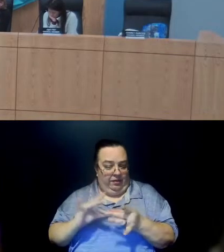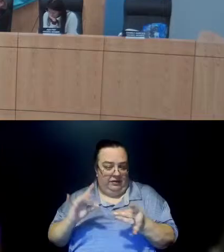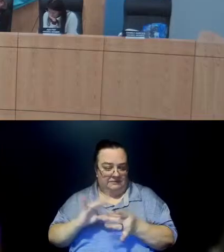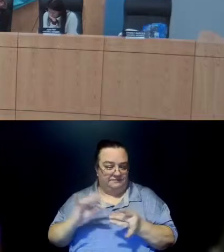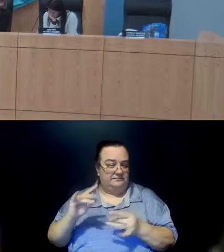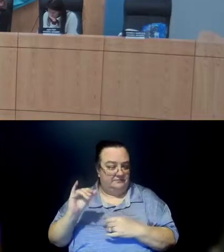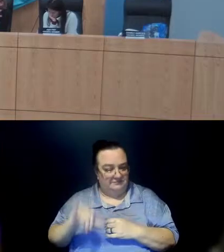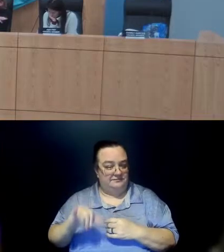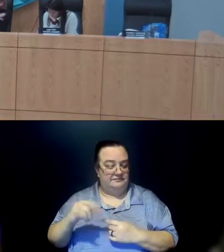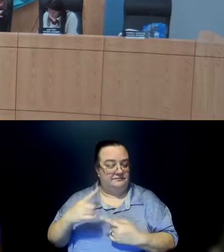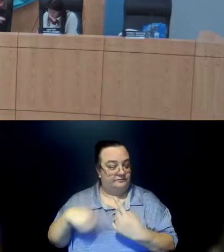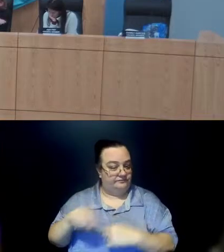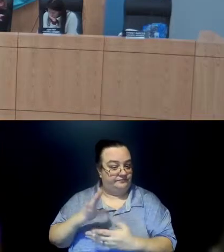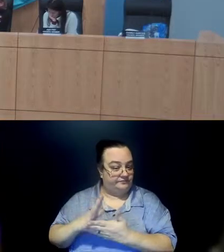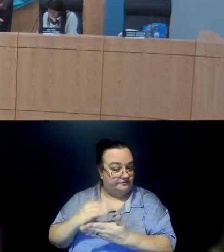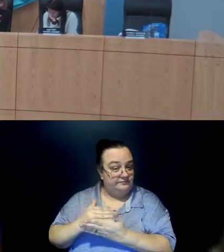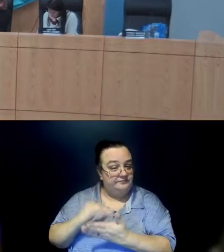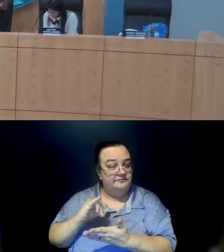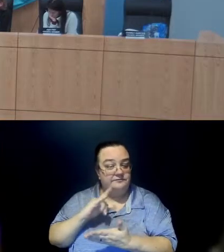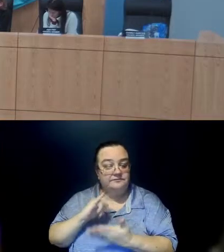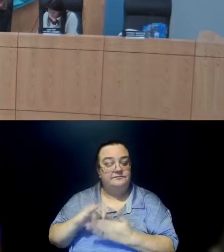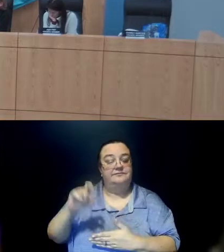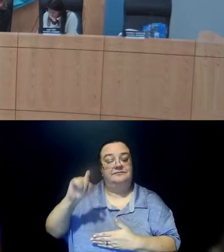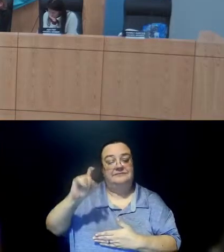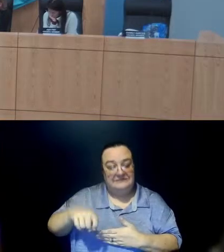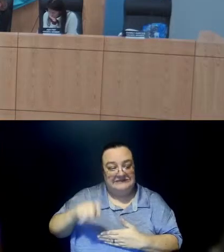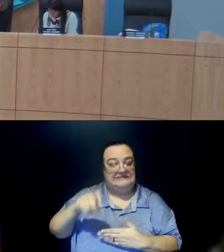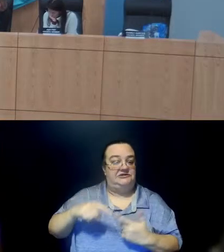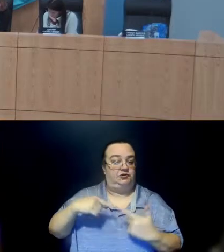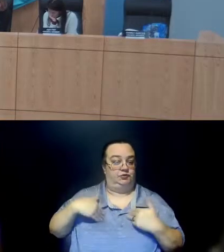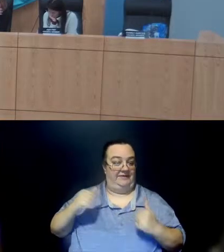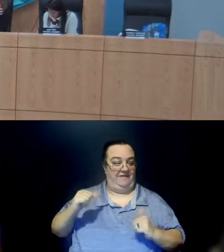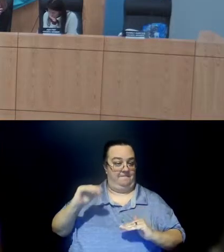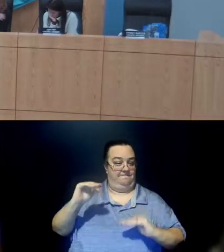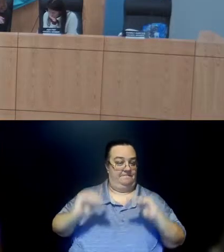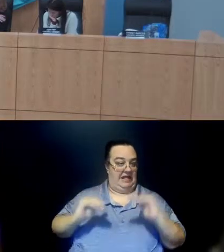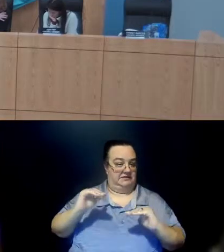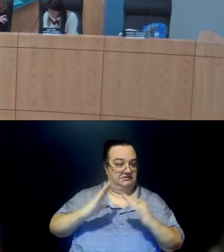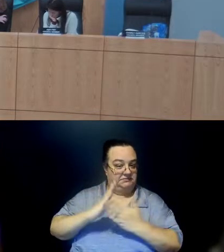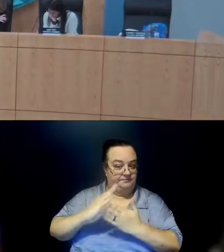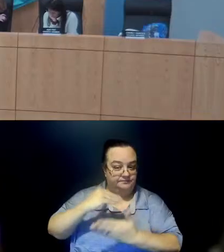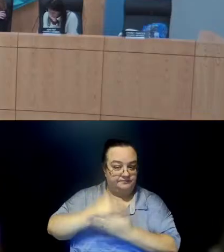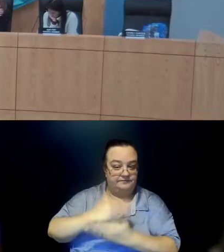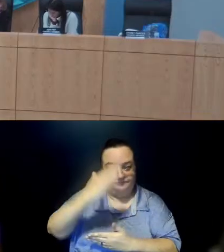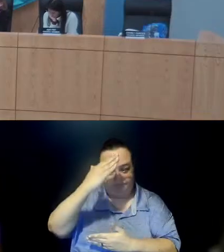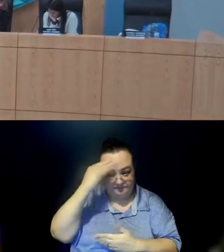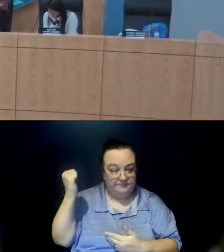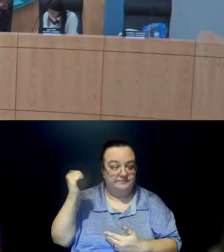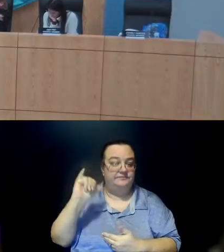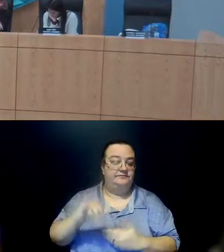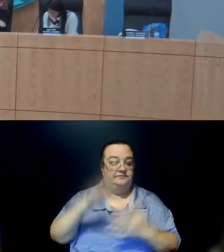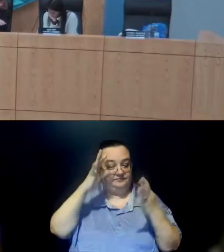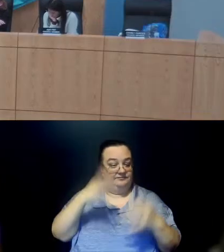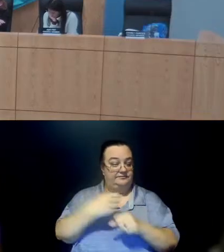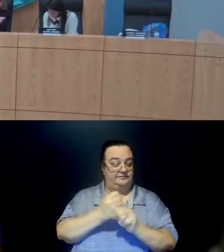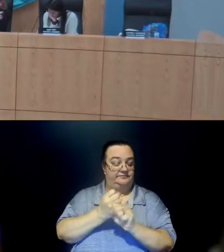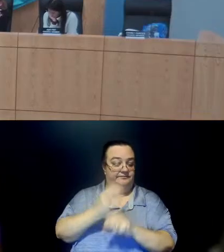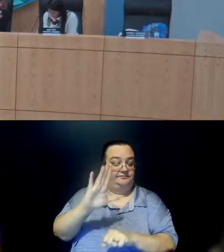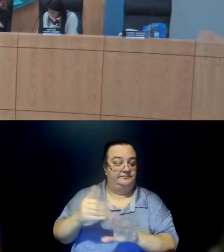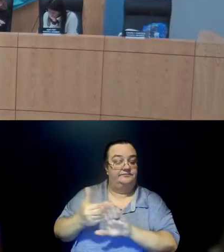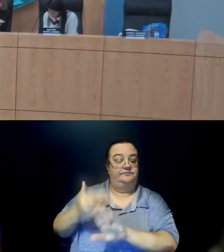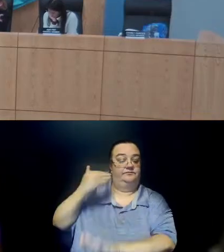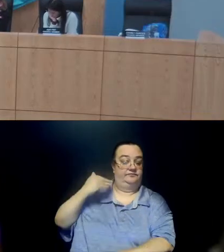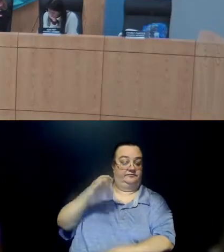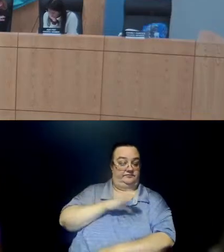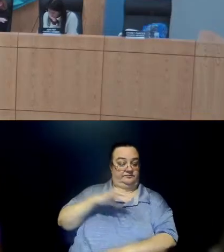with the budget is the need to have a balanced budget because of the decisions made by a previous council in order to achieve